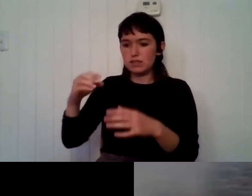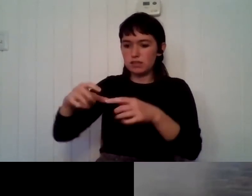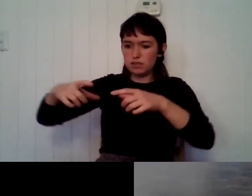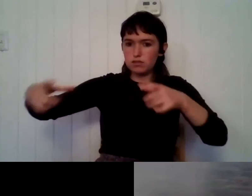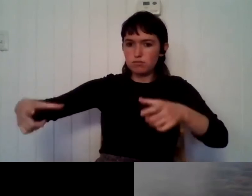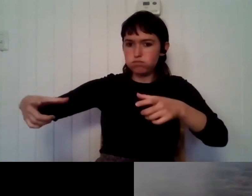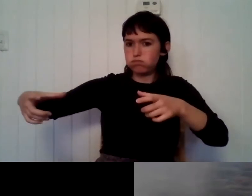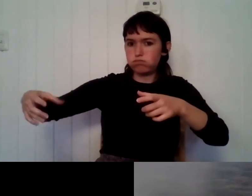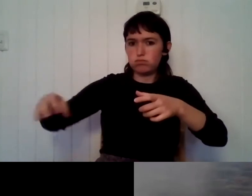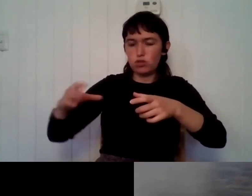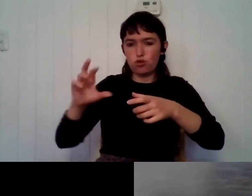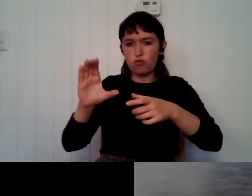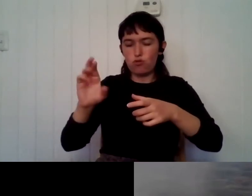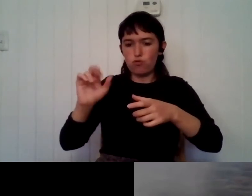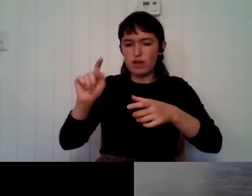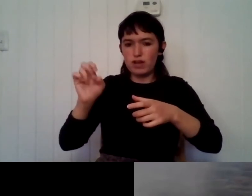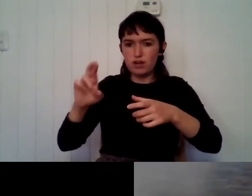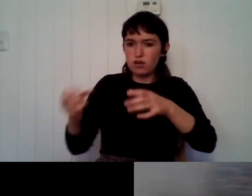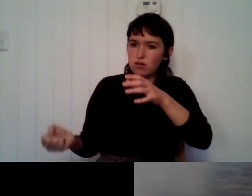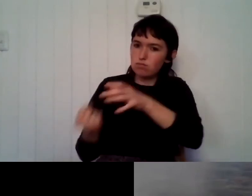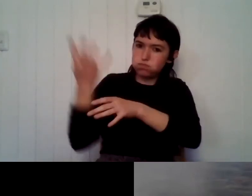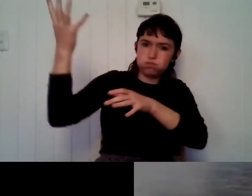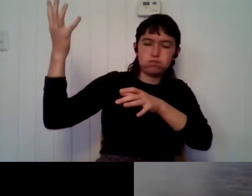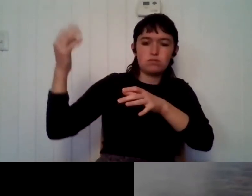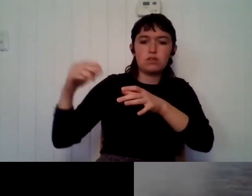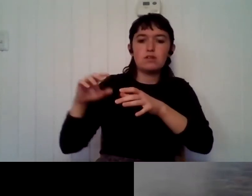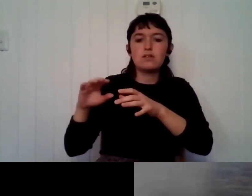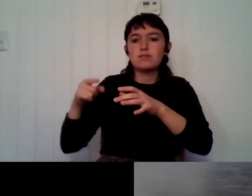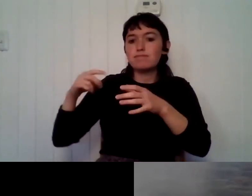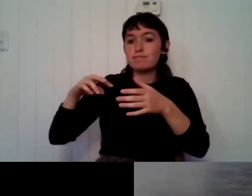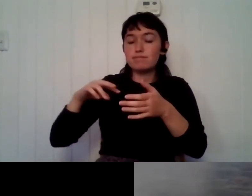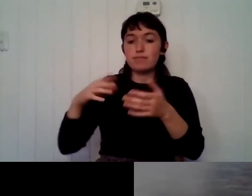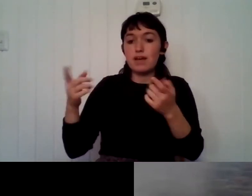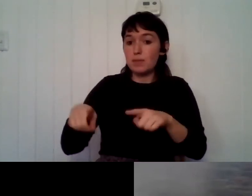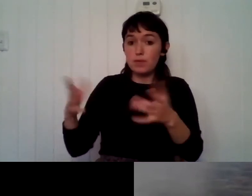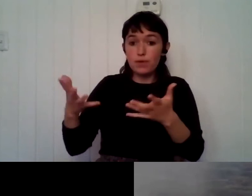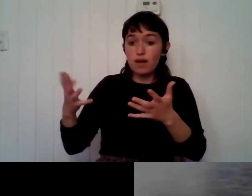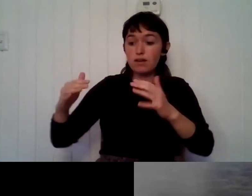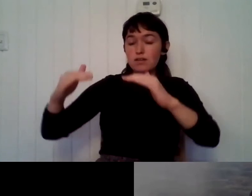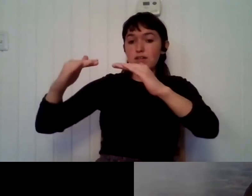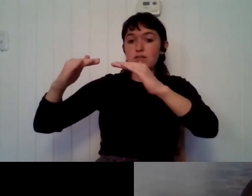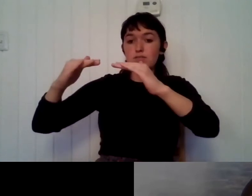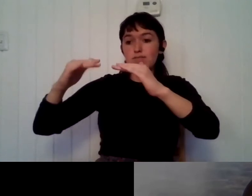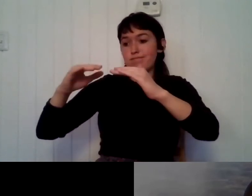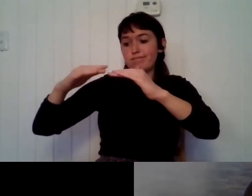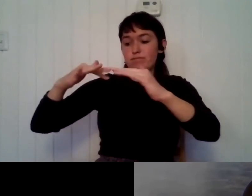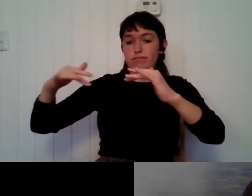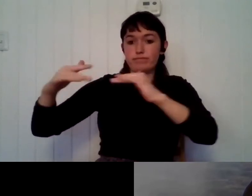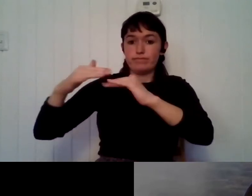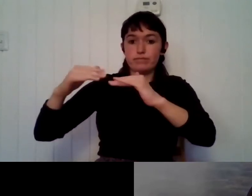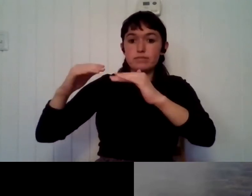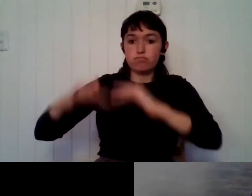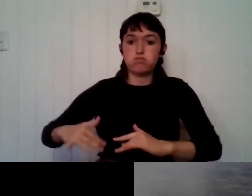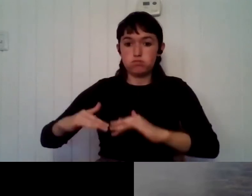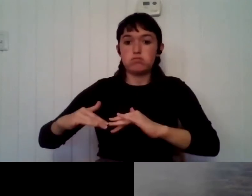inside got depleted, for example, the whole floor just went down, collapsed, which is what happens with